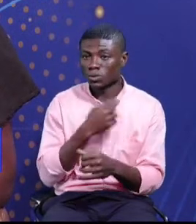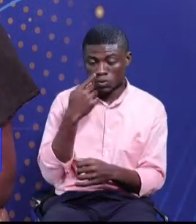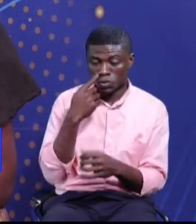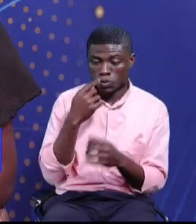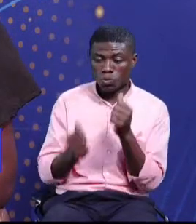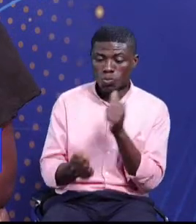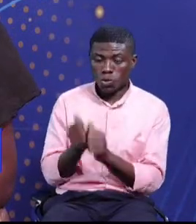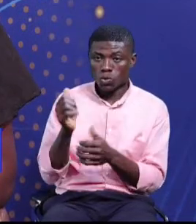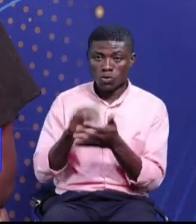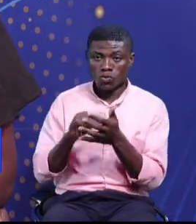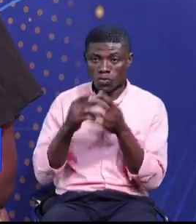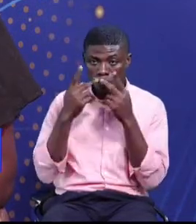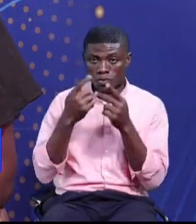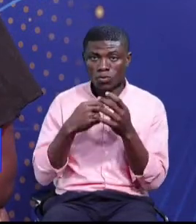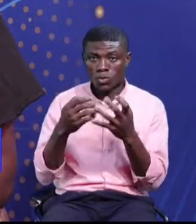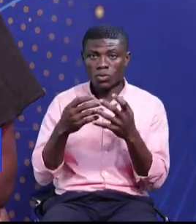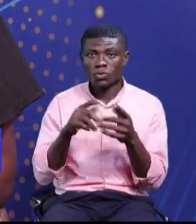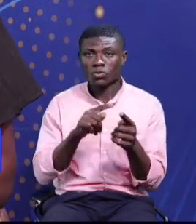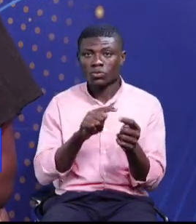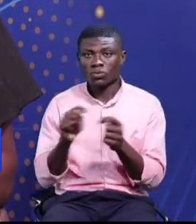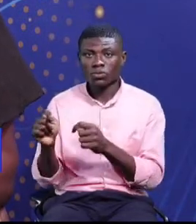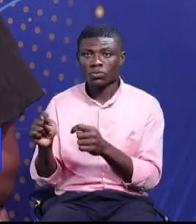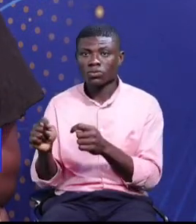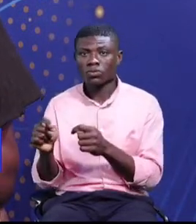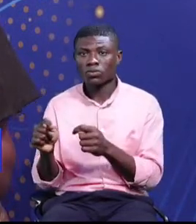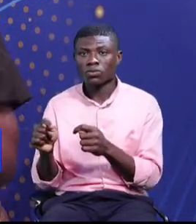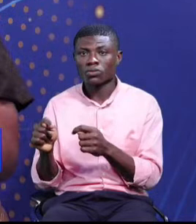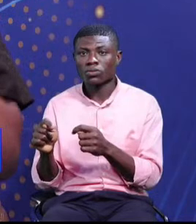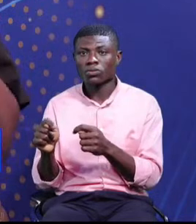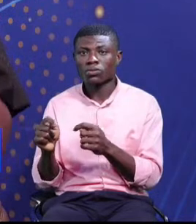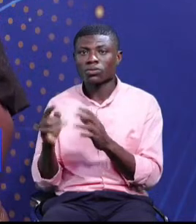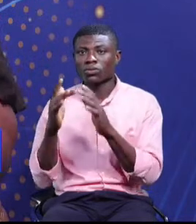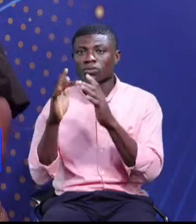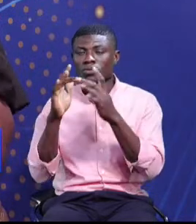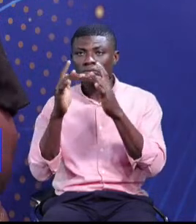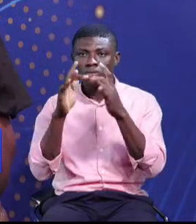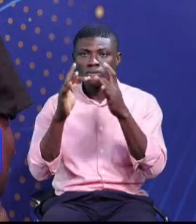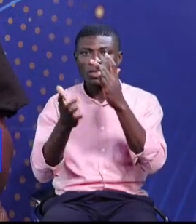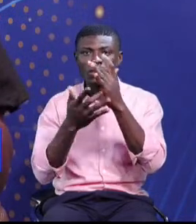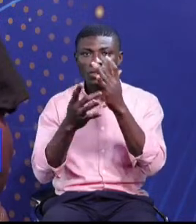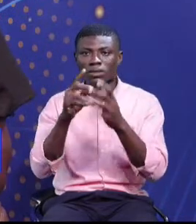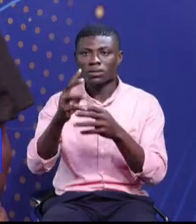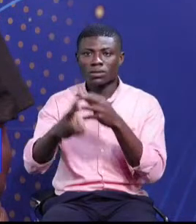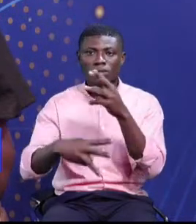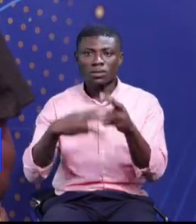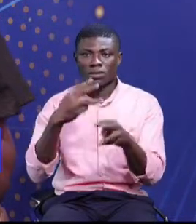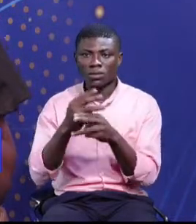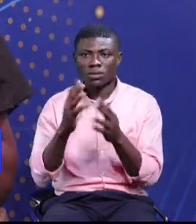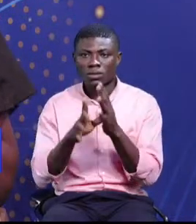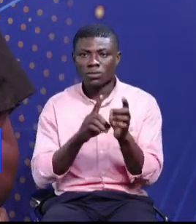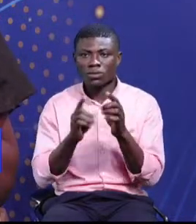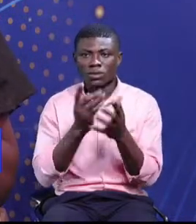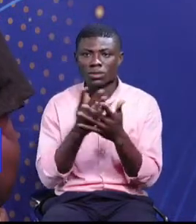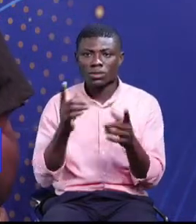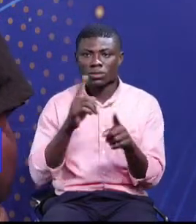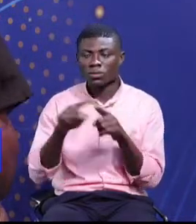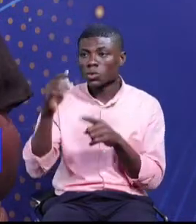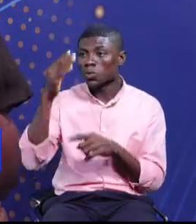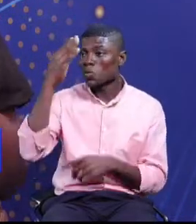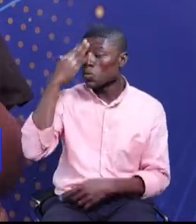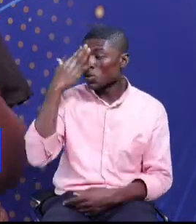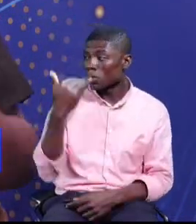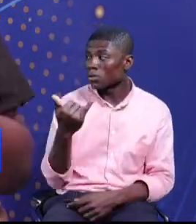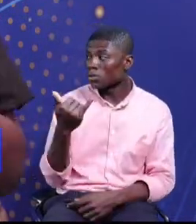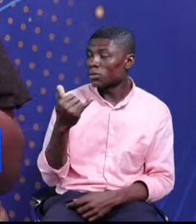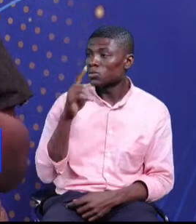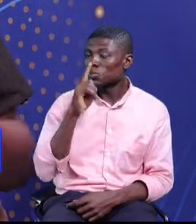that, you know, we're trying to move into this digital world in doing everything. because